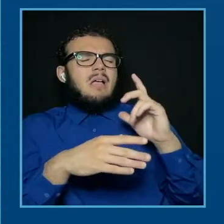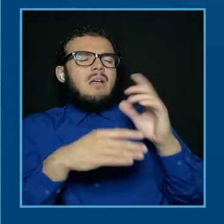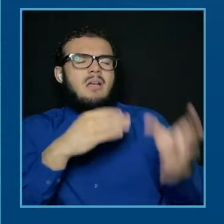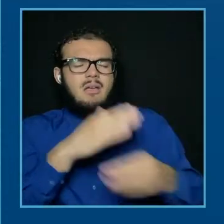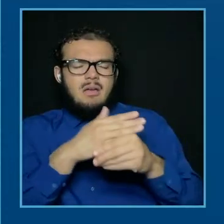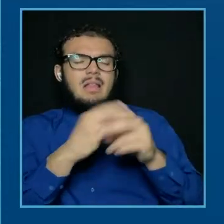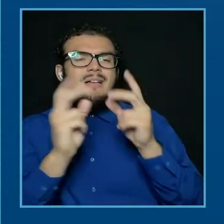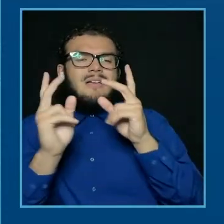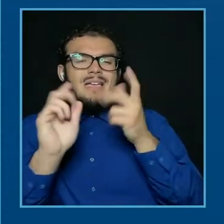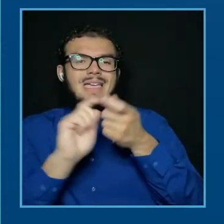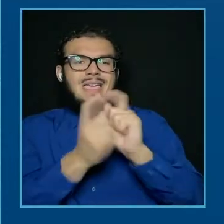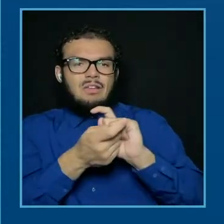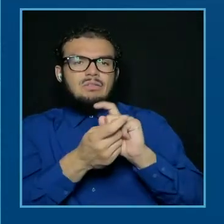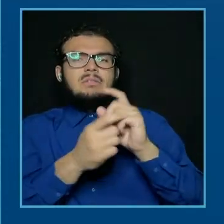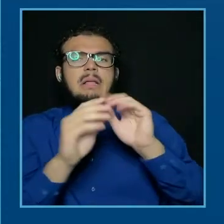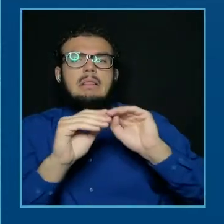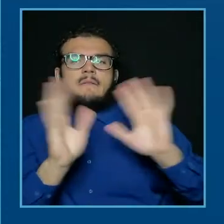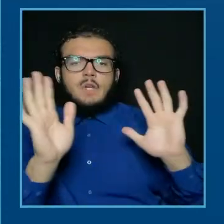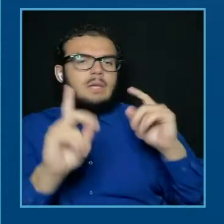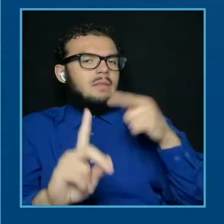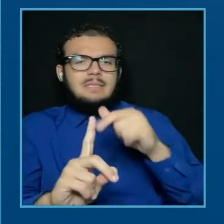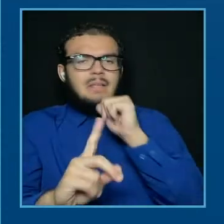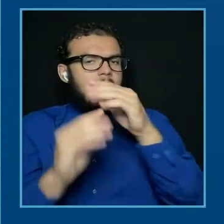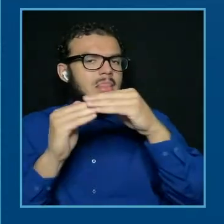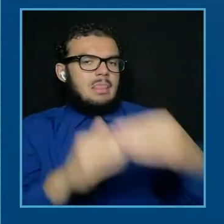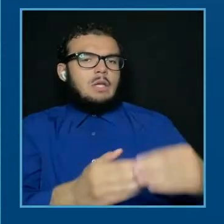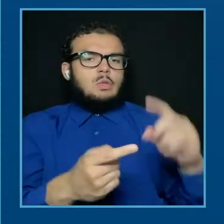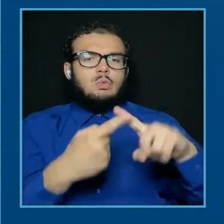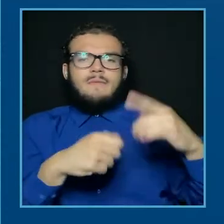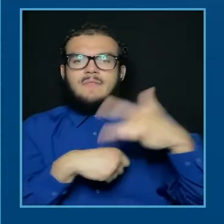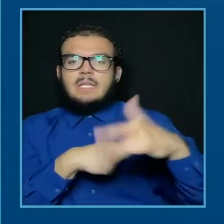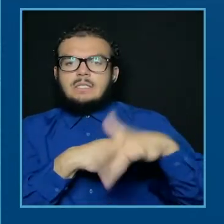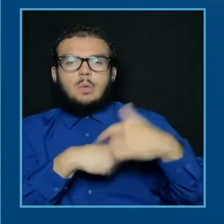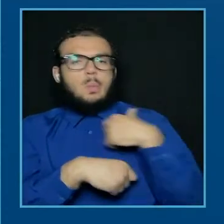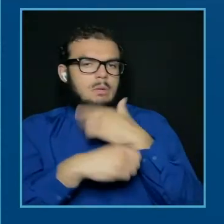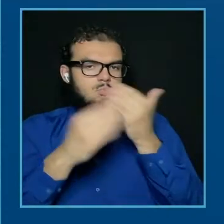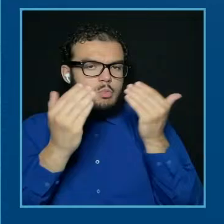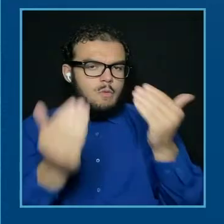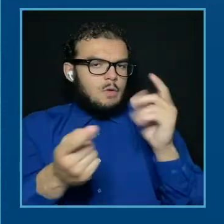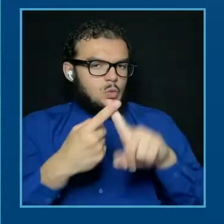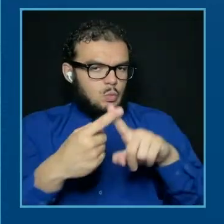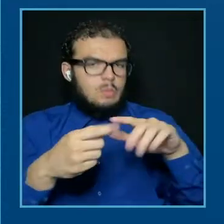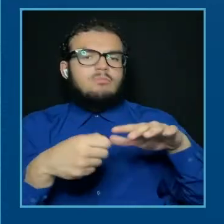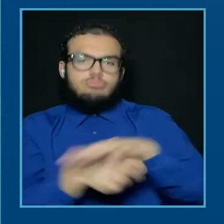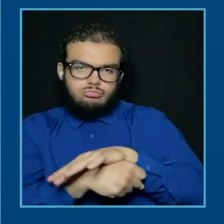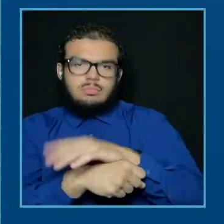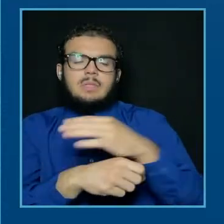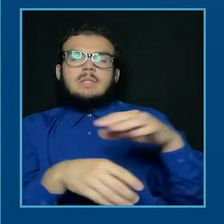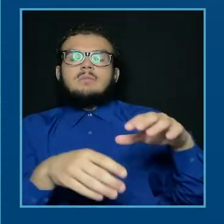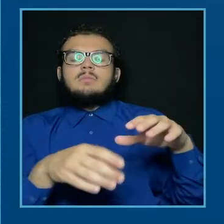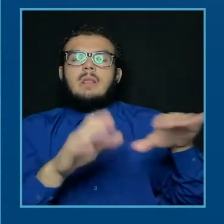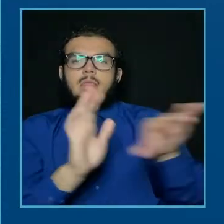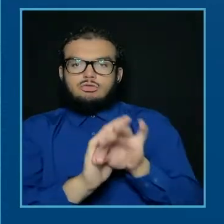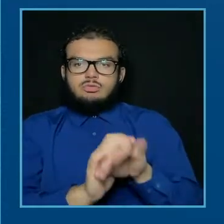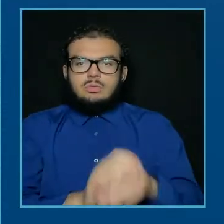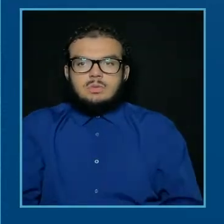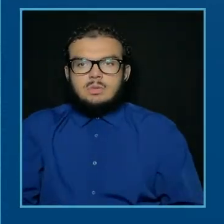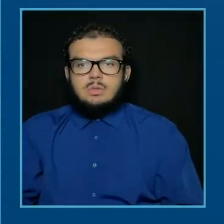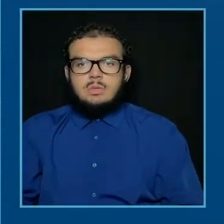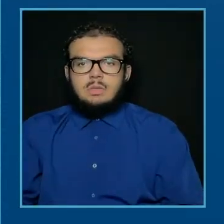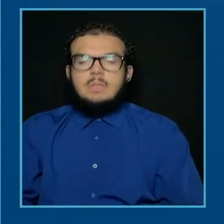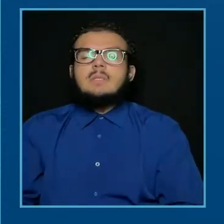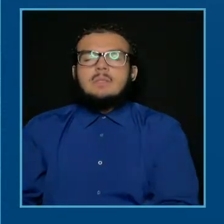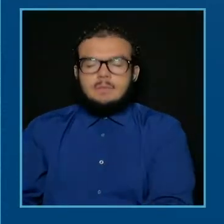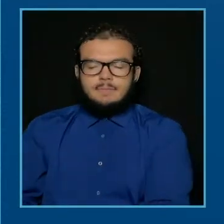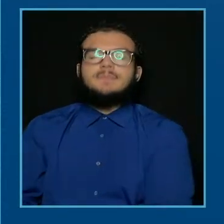these resolved to clarify that this is not leading to a vacancy? We are moving to balloting to complete the election. Yeah, I Yes. think are